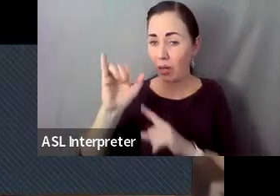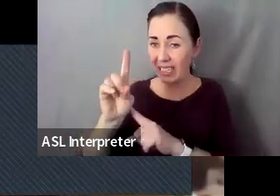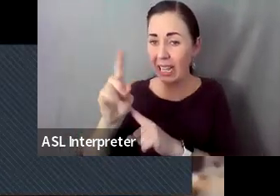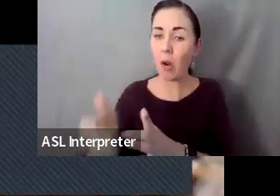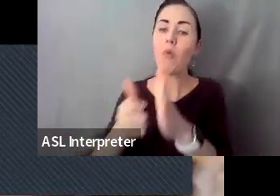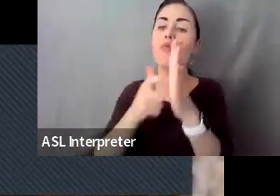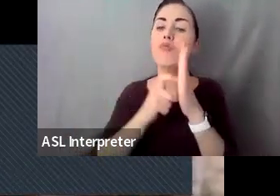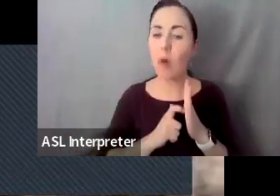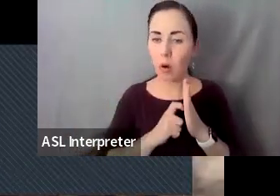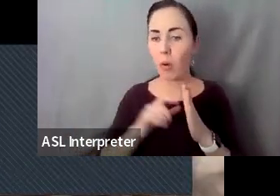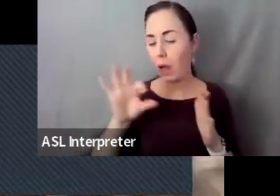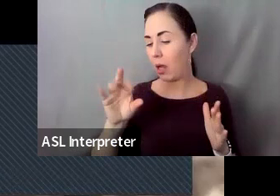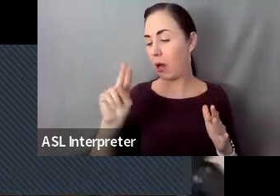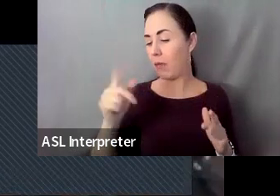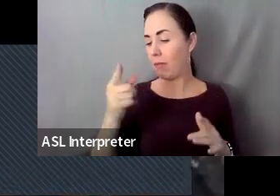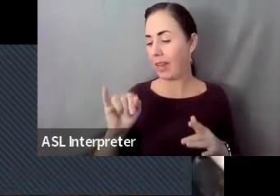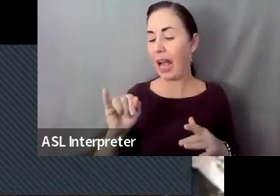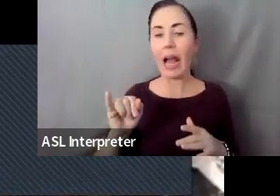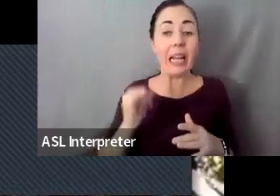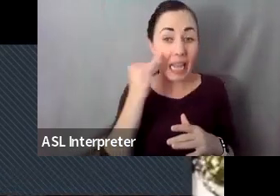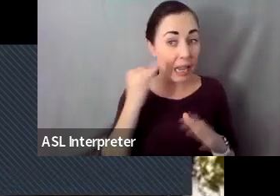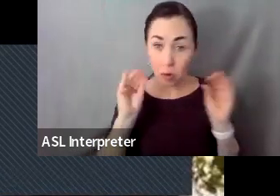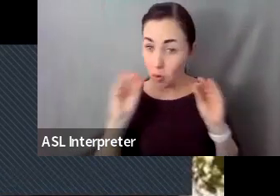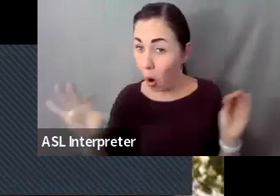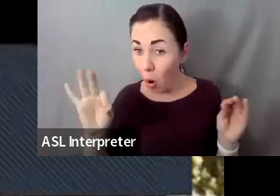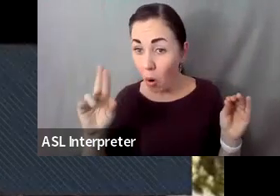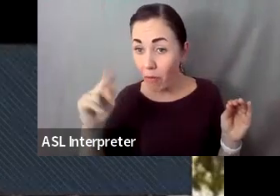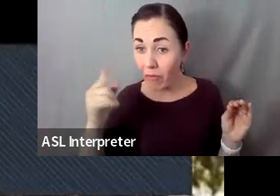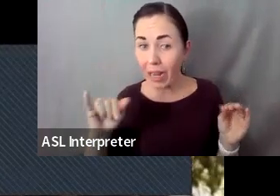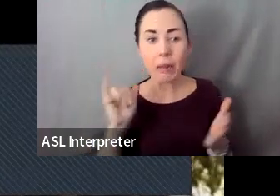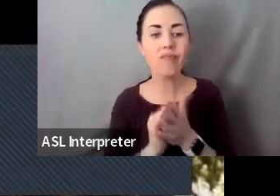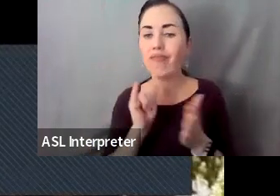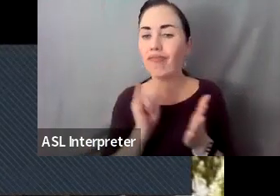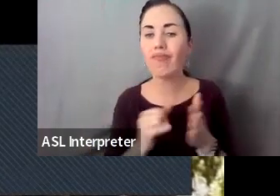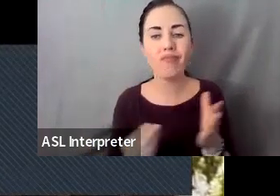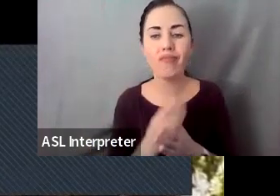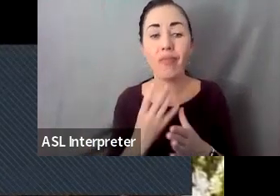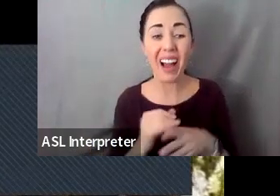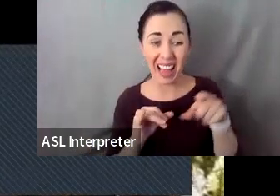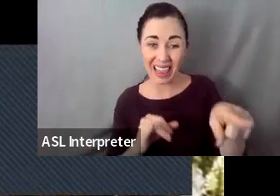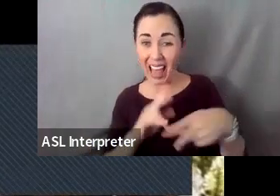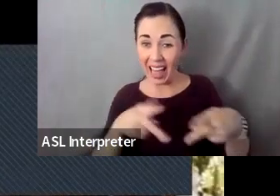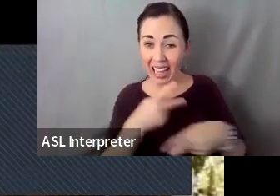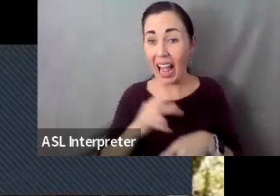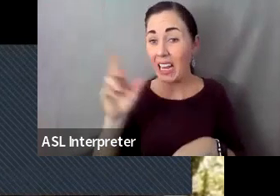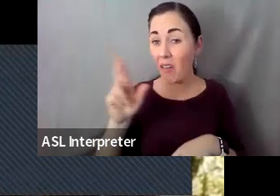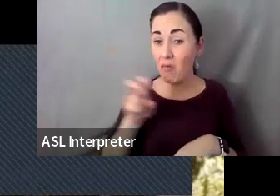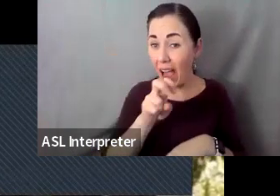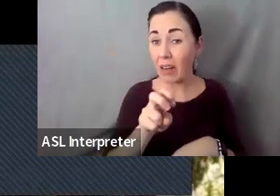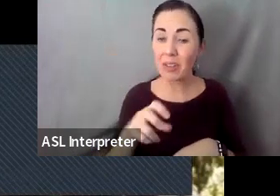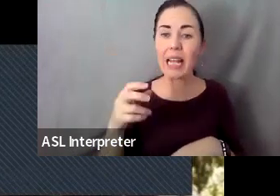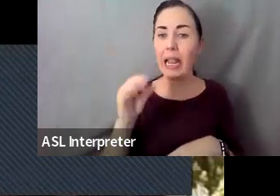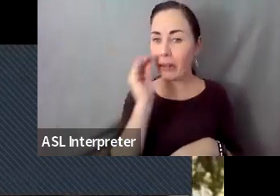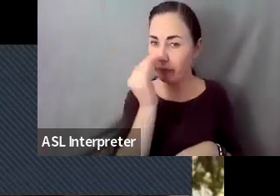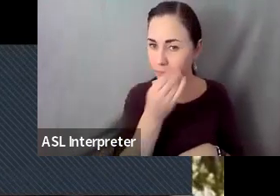fungal helpers. This rattlesnake plantain can only be fed by one type of fungus, and then it transfers the